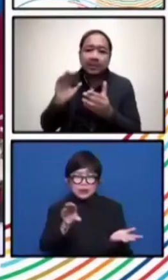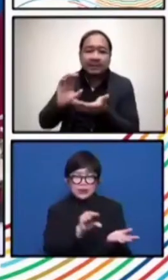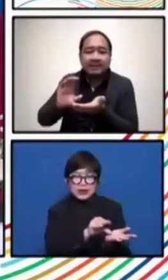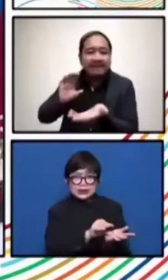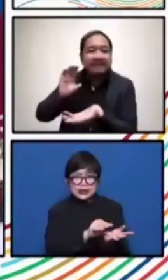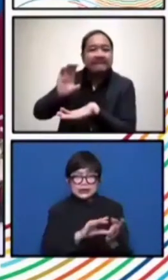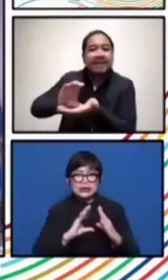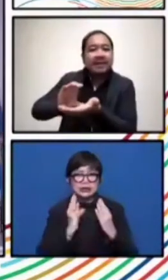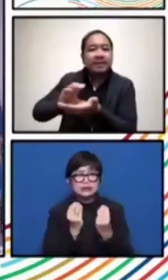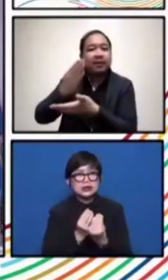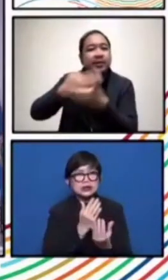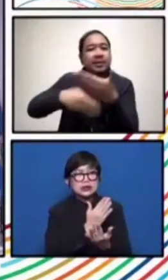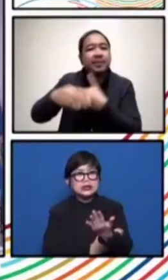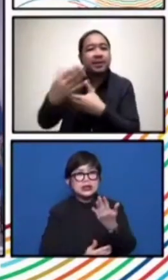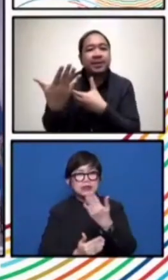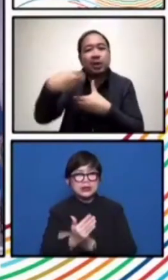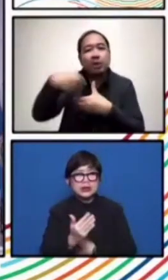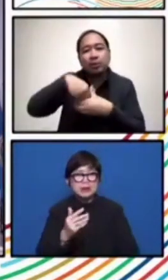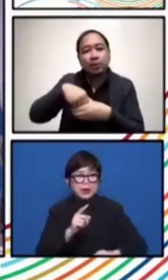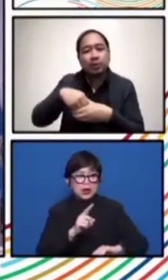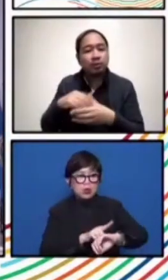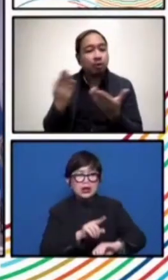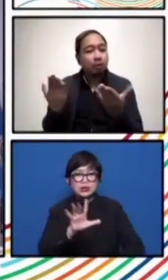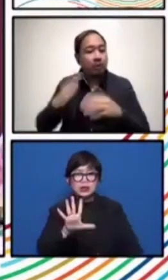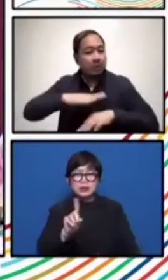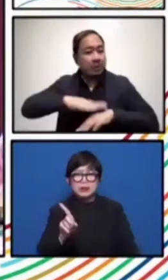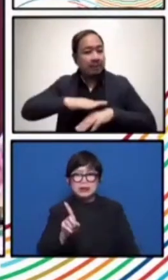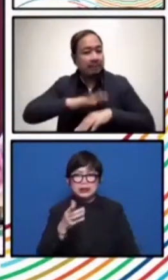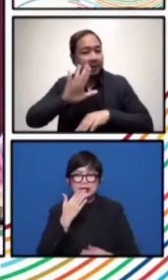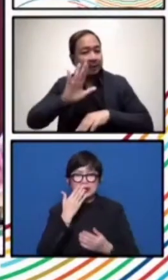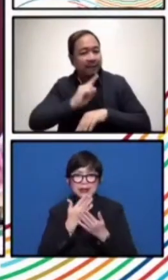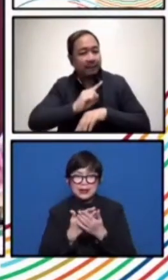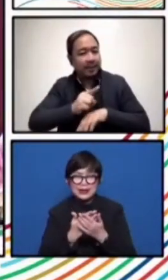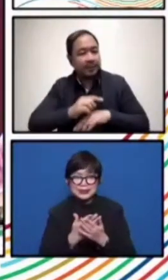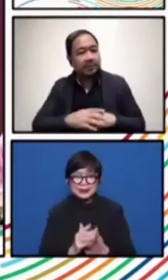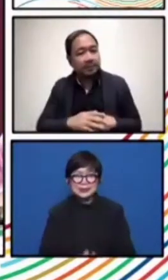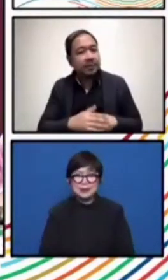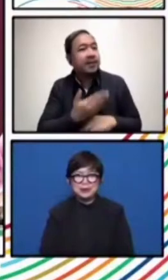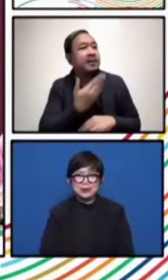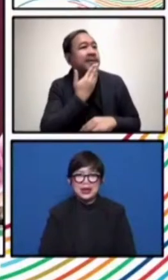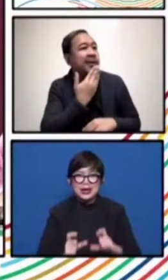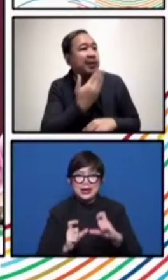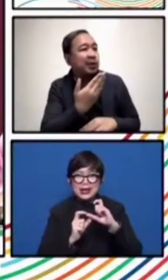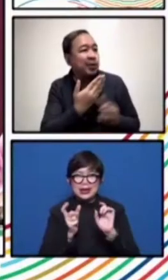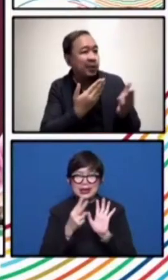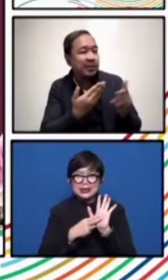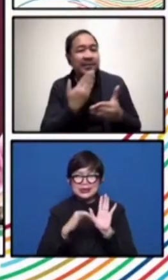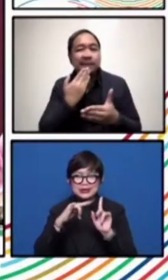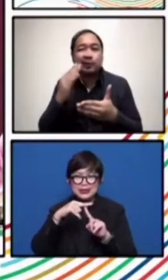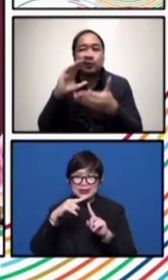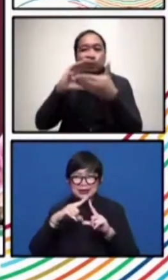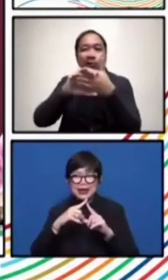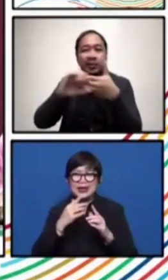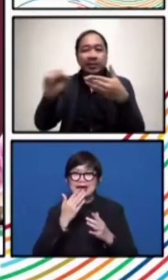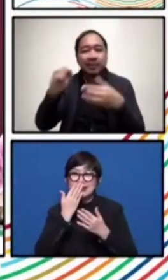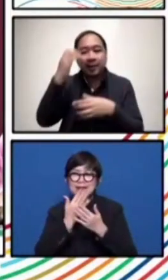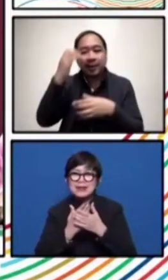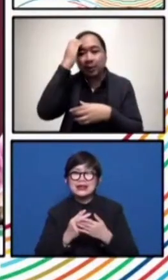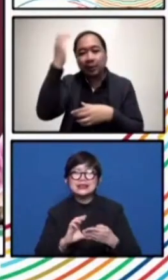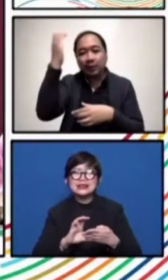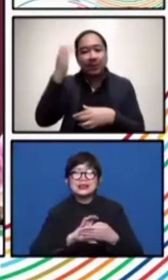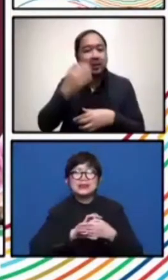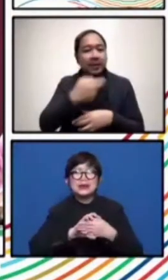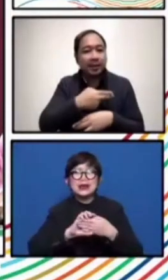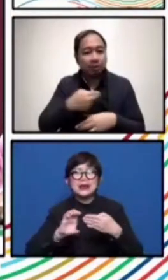thank you so much Dr nuke and thank you very much to the unscap as well as the government of Indonesia for having